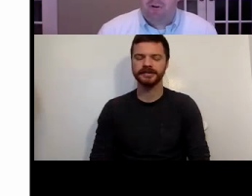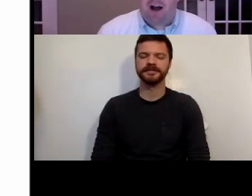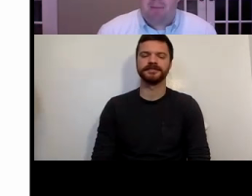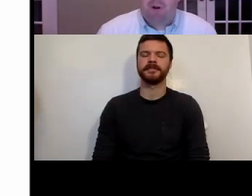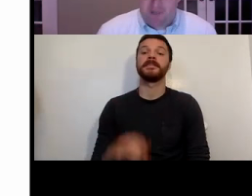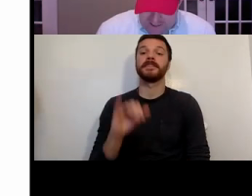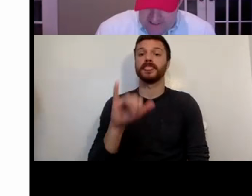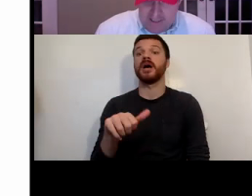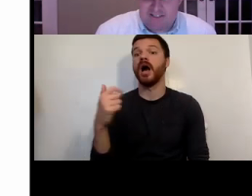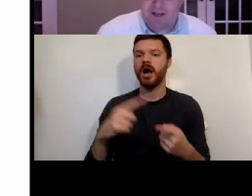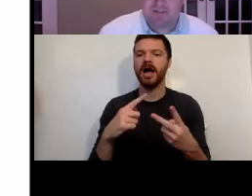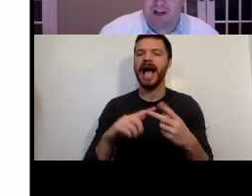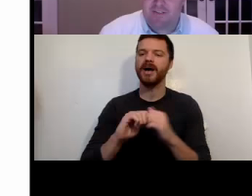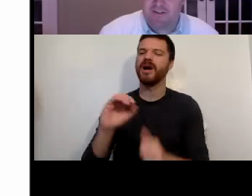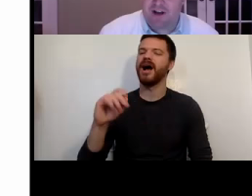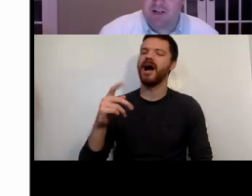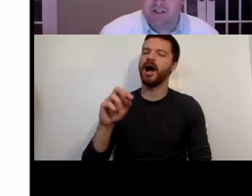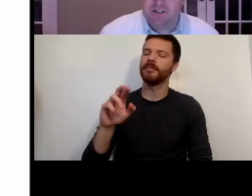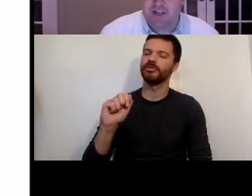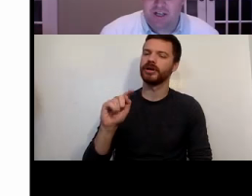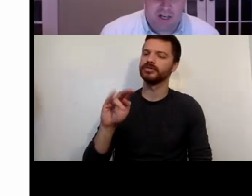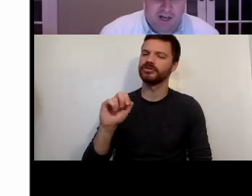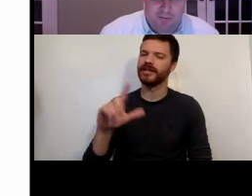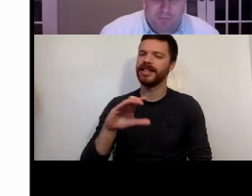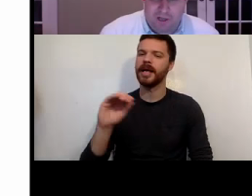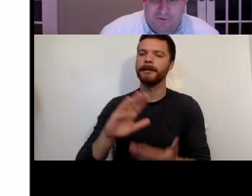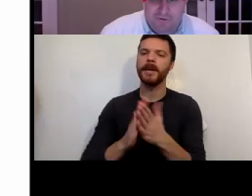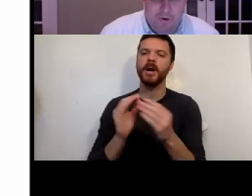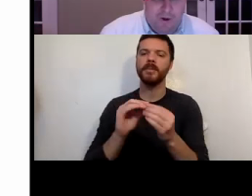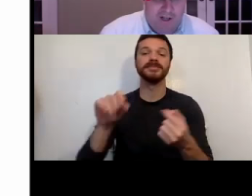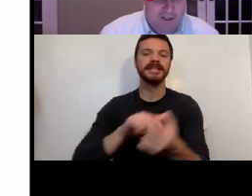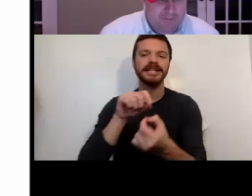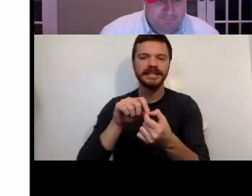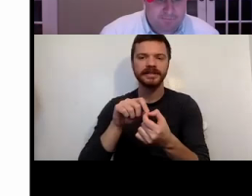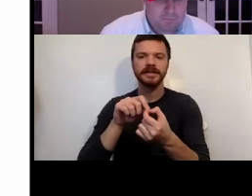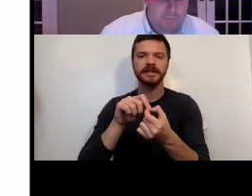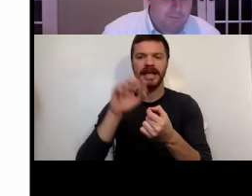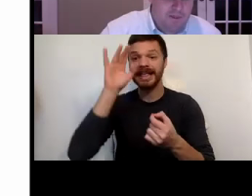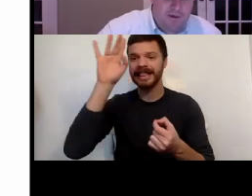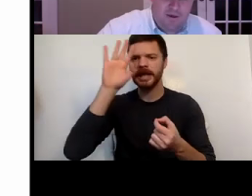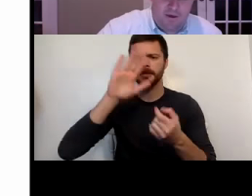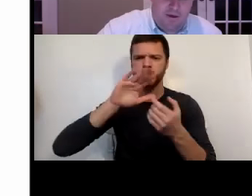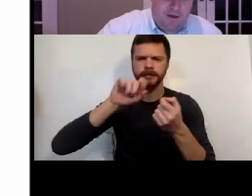further operationalizing and specifying these strategies sort of theoretically.